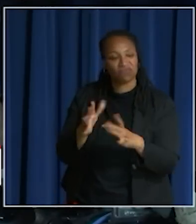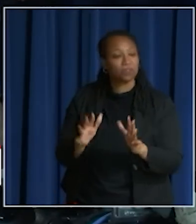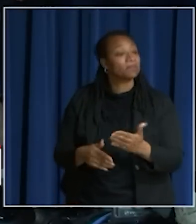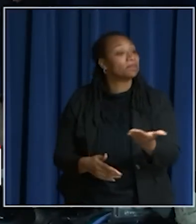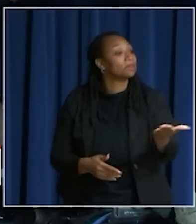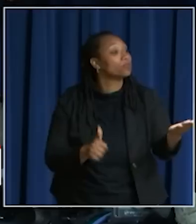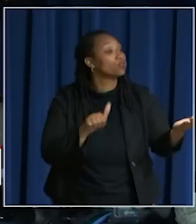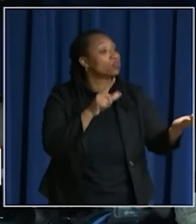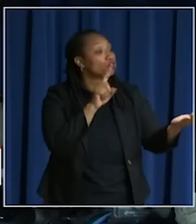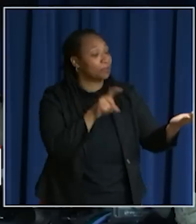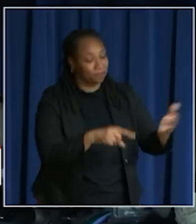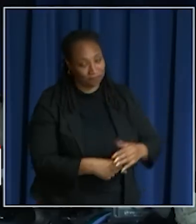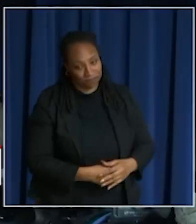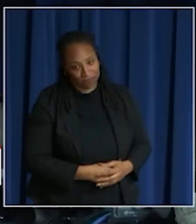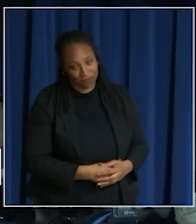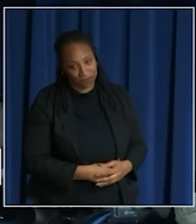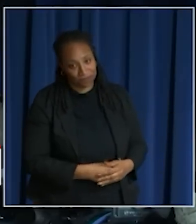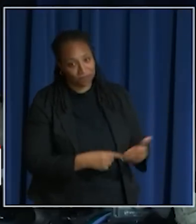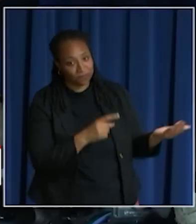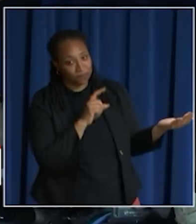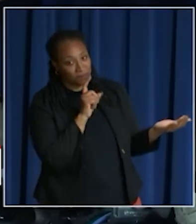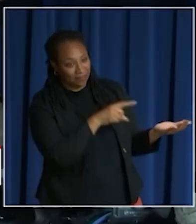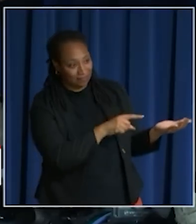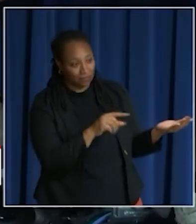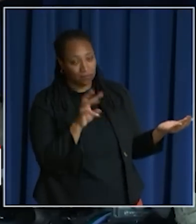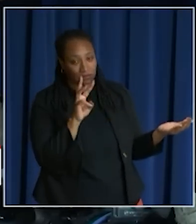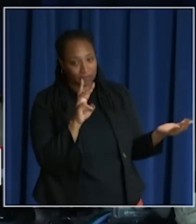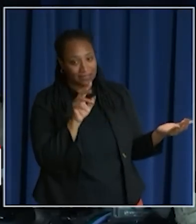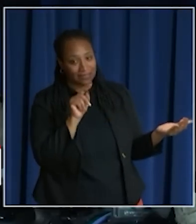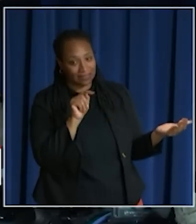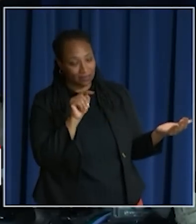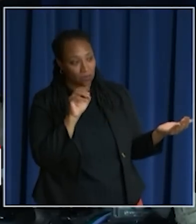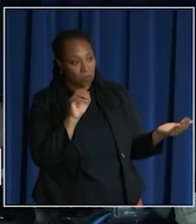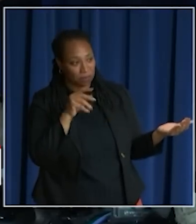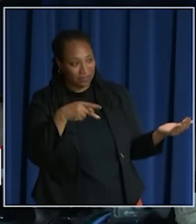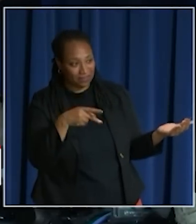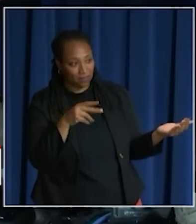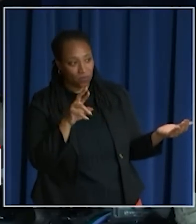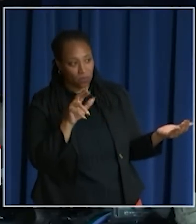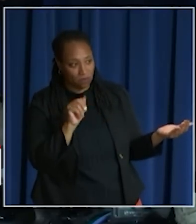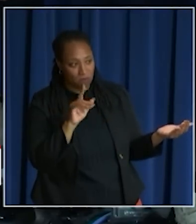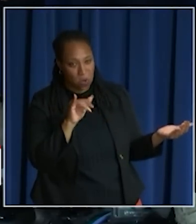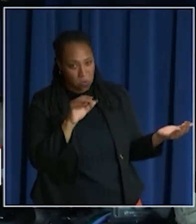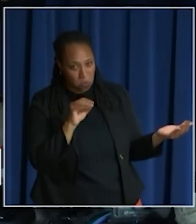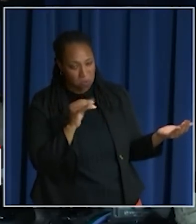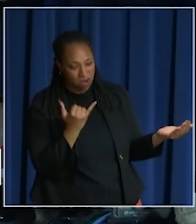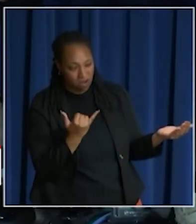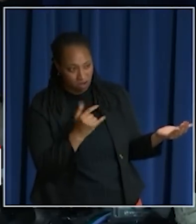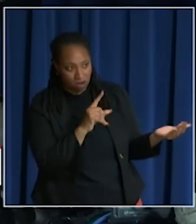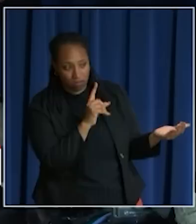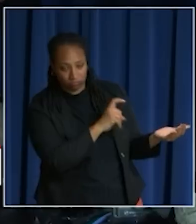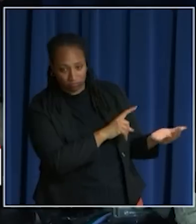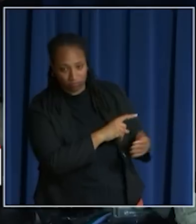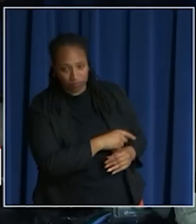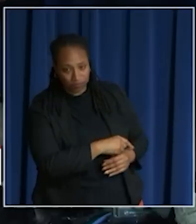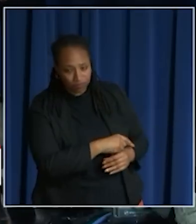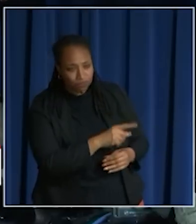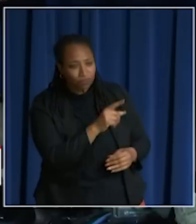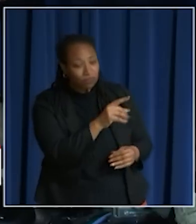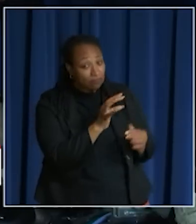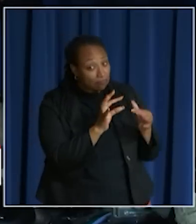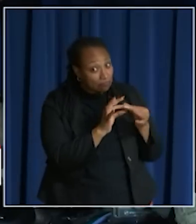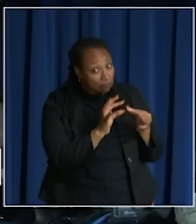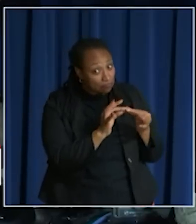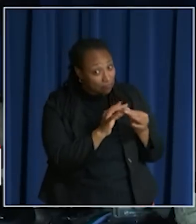WTOP. You described, this morning was described as a federal takeover of MPD. It sounds like you're describing this as Chief Smith is still in charge